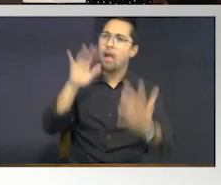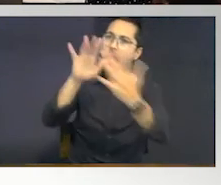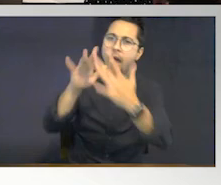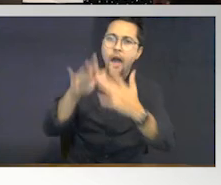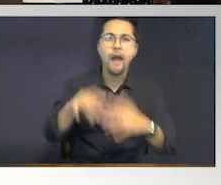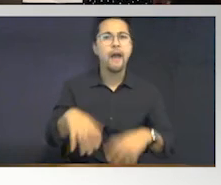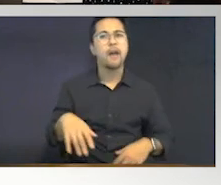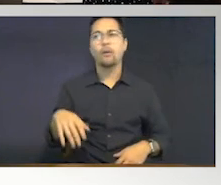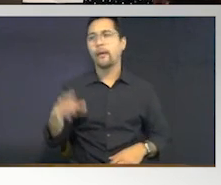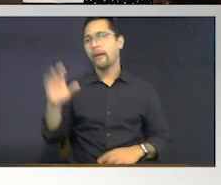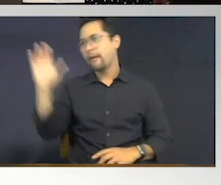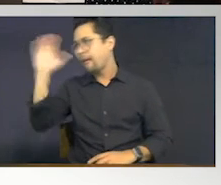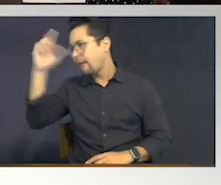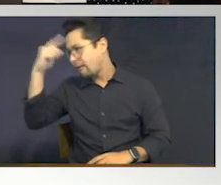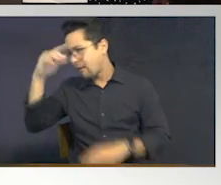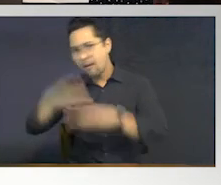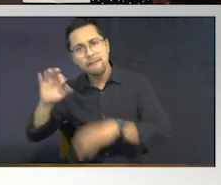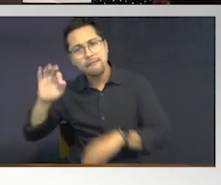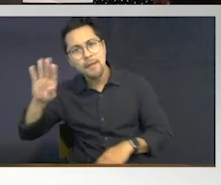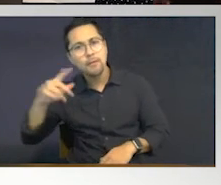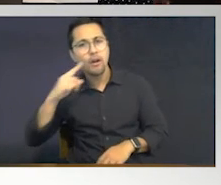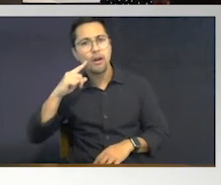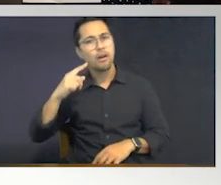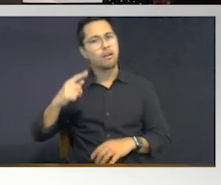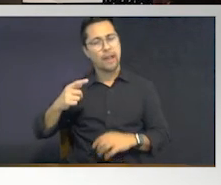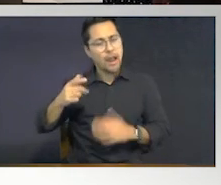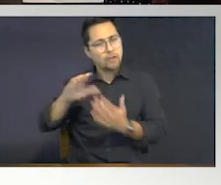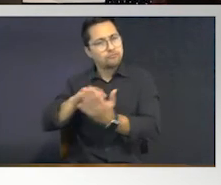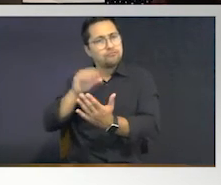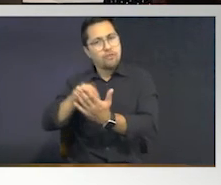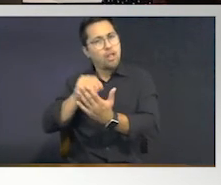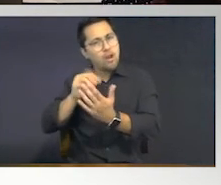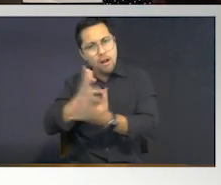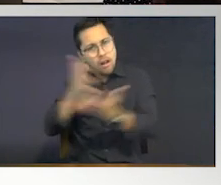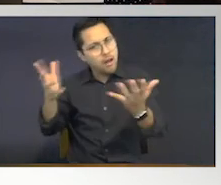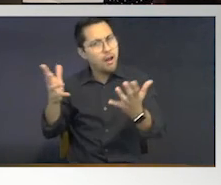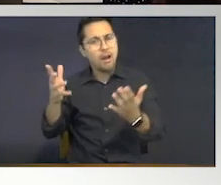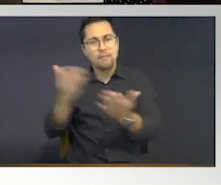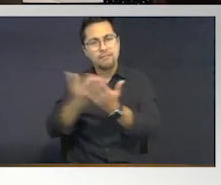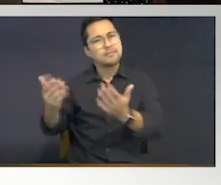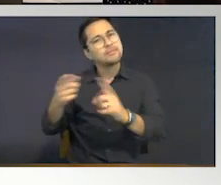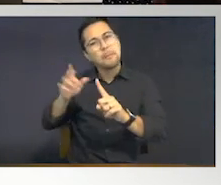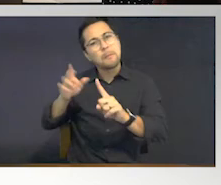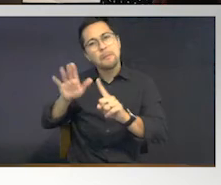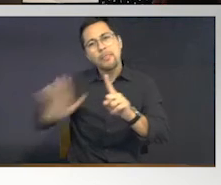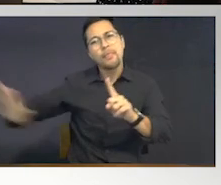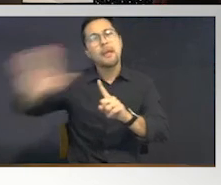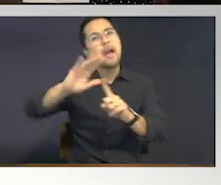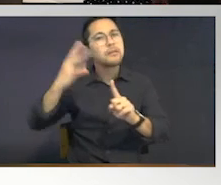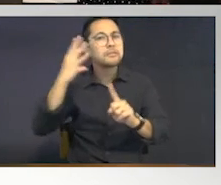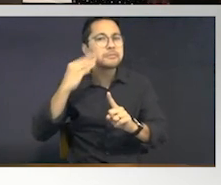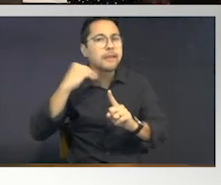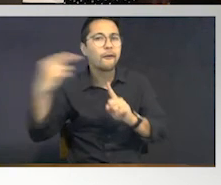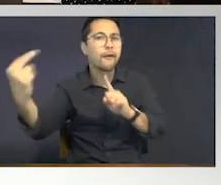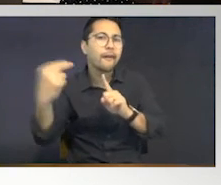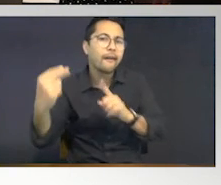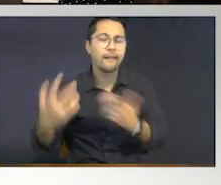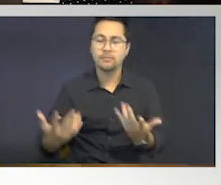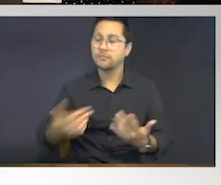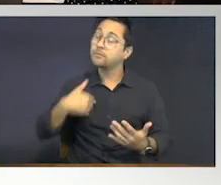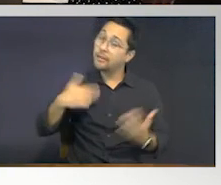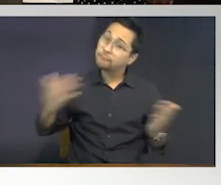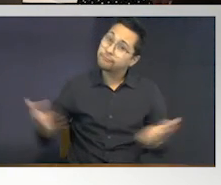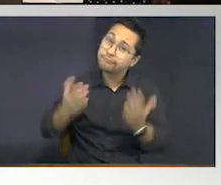each other on Facebook. We stay connected, and you learn so many things from other people's experiences. So I definitely encourage you